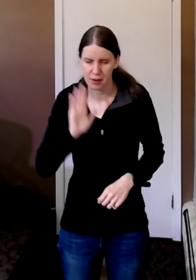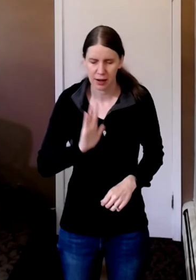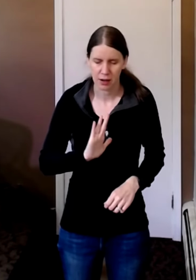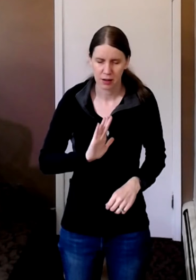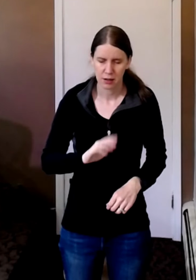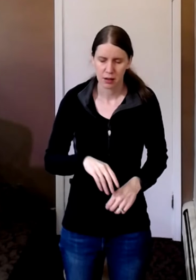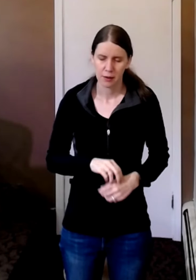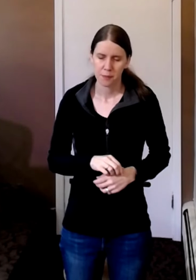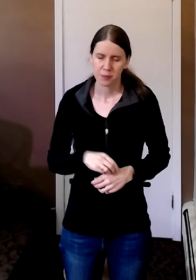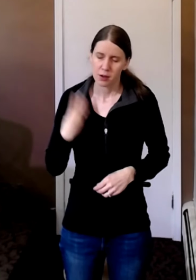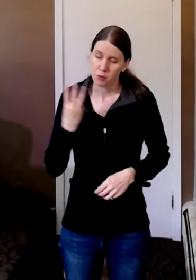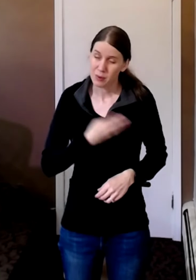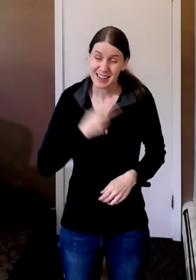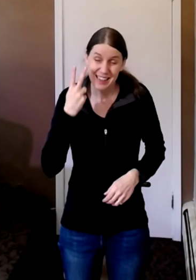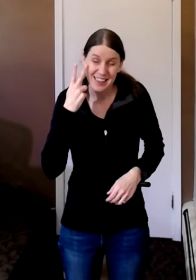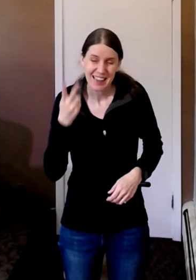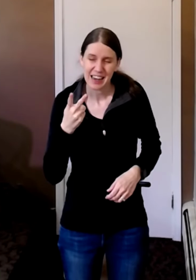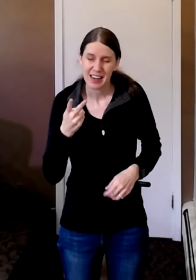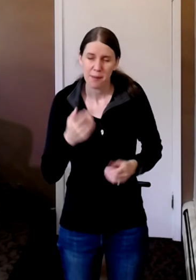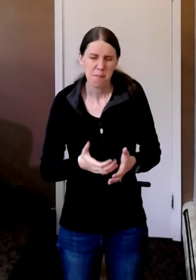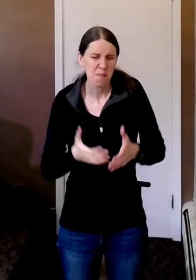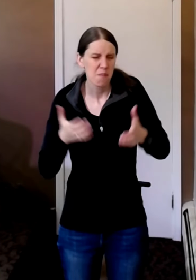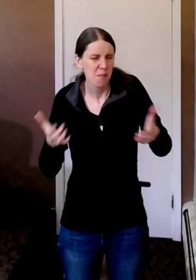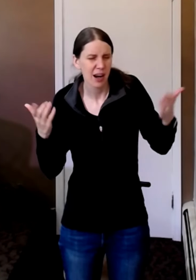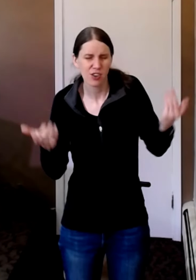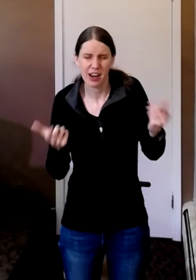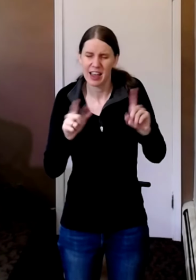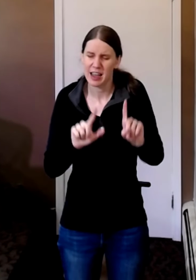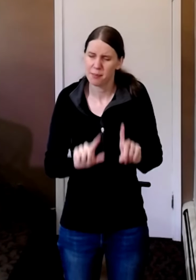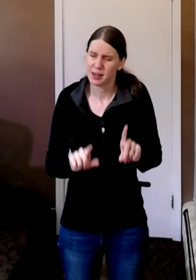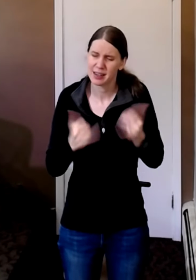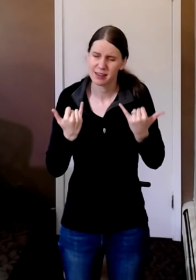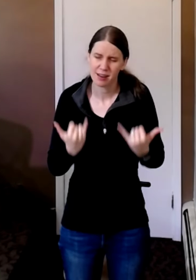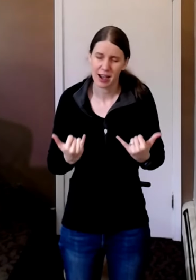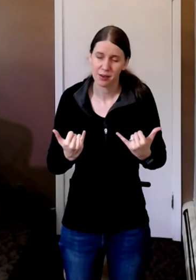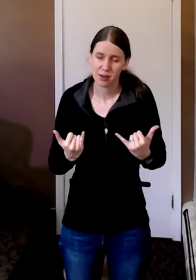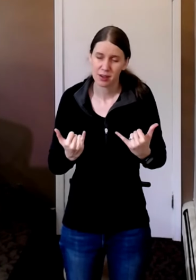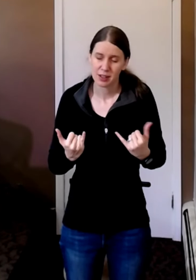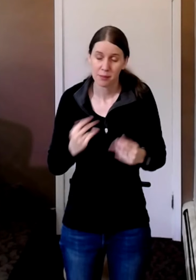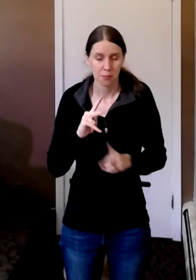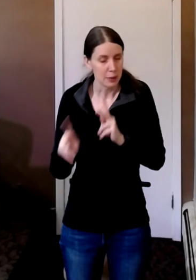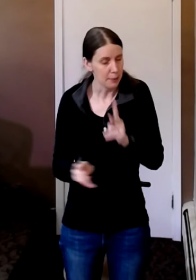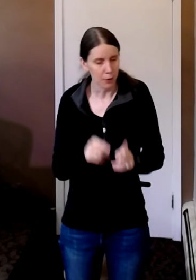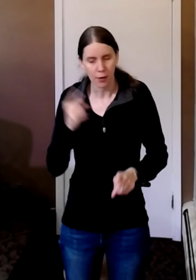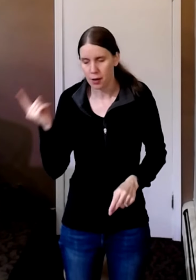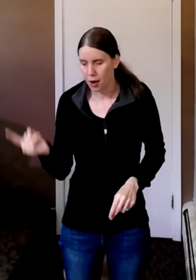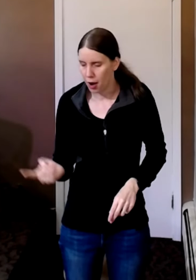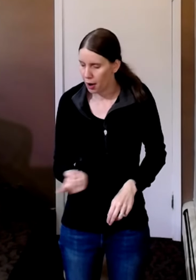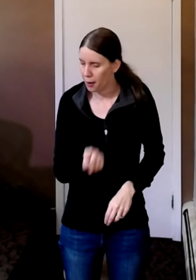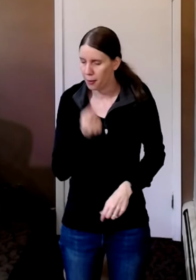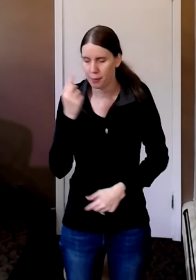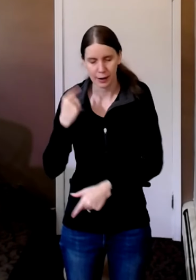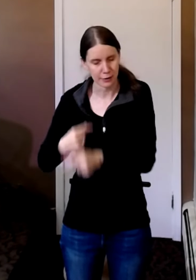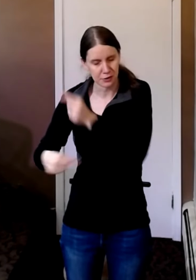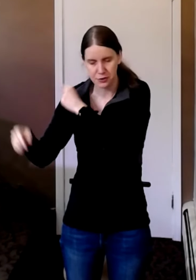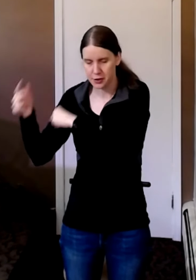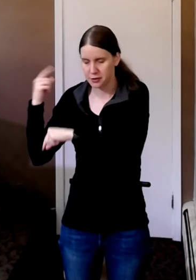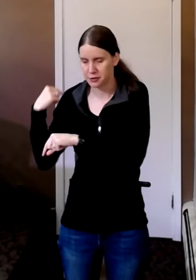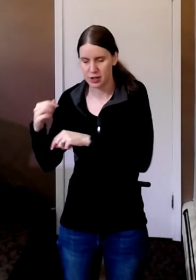Lord, we are witnessing so much of this as humankind has down through the